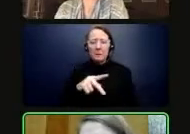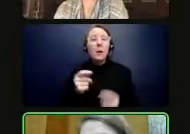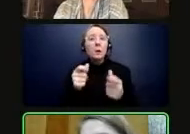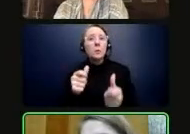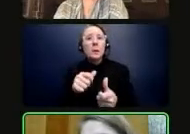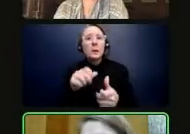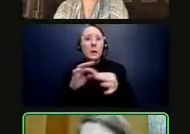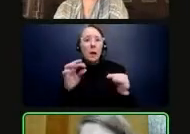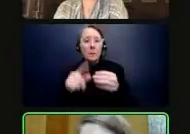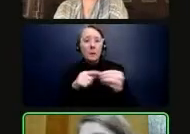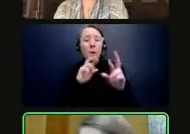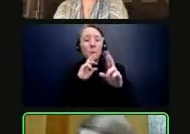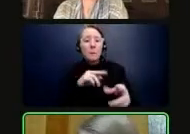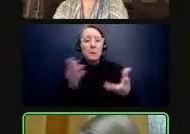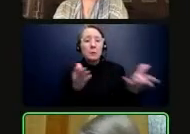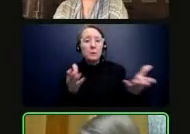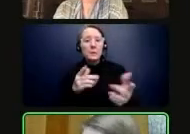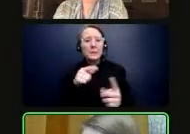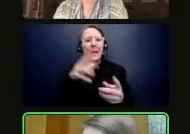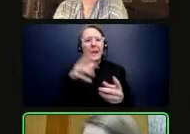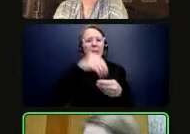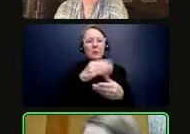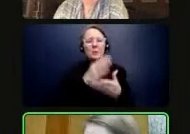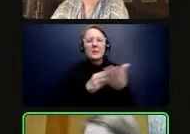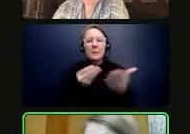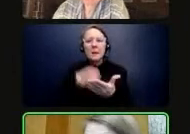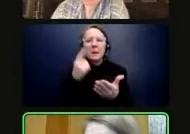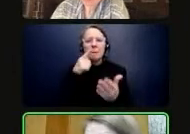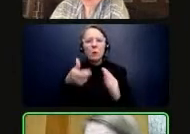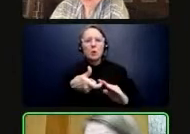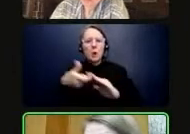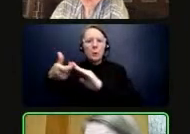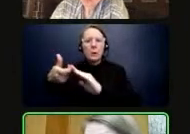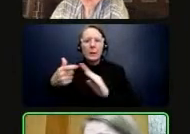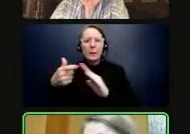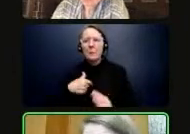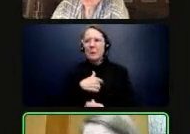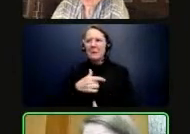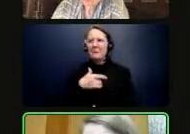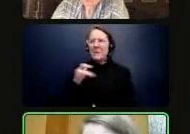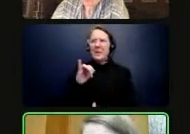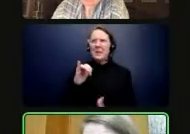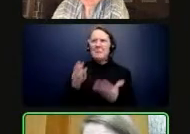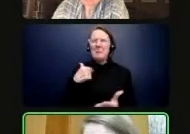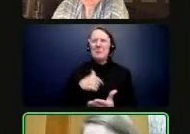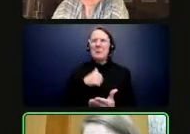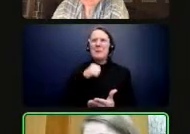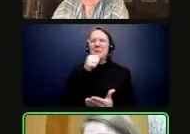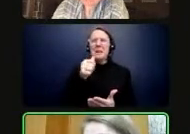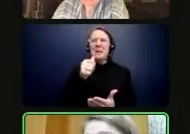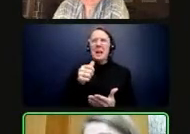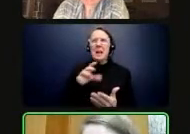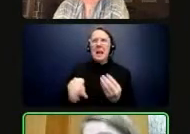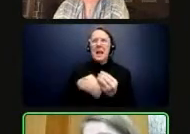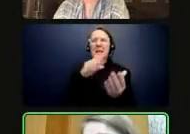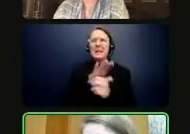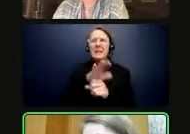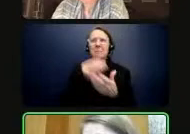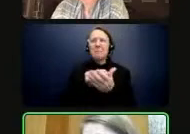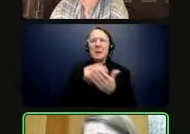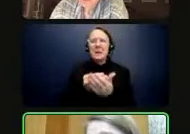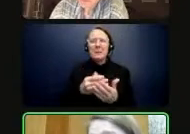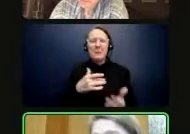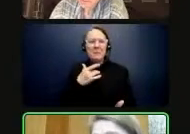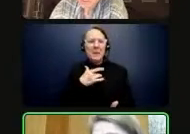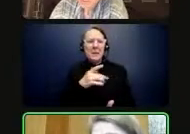services, that also includes some money for towing, which we're concerned we've underballed. We have $100,000 in there for towing and believe the cost to